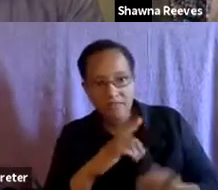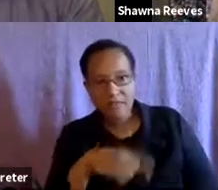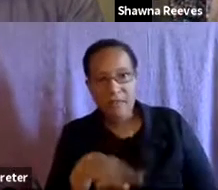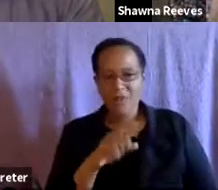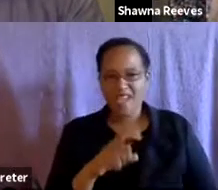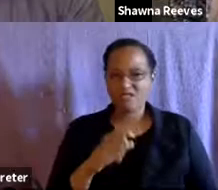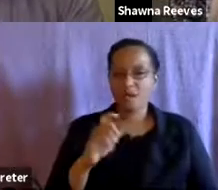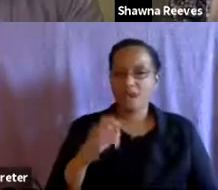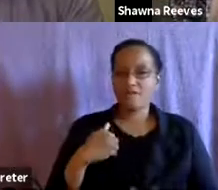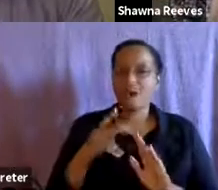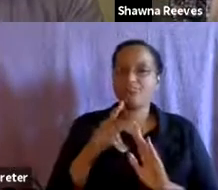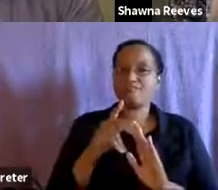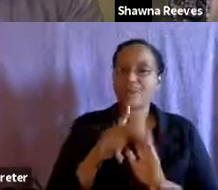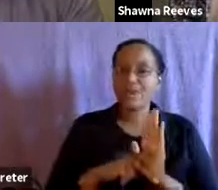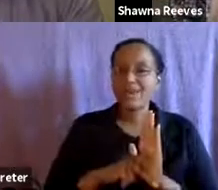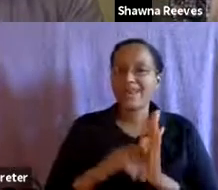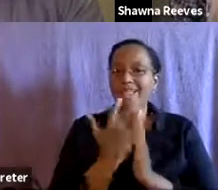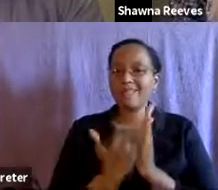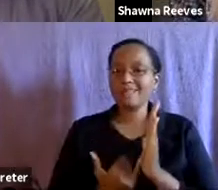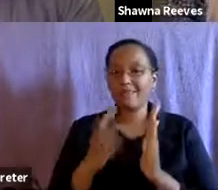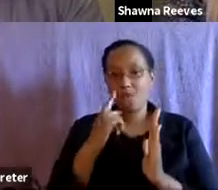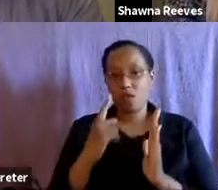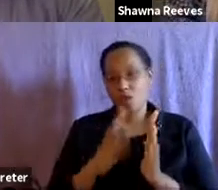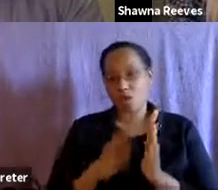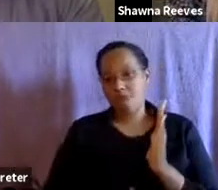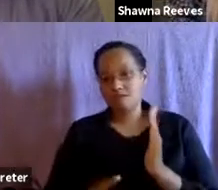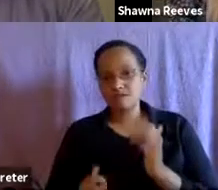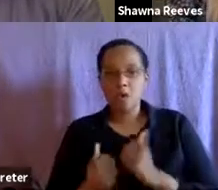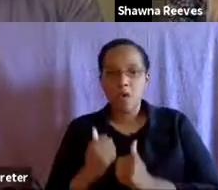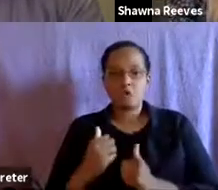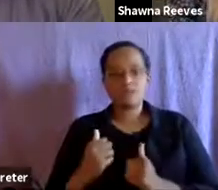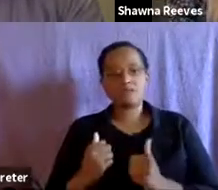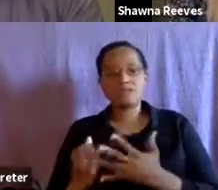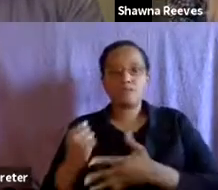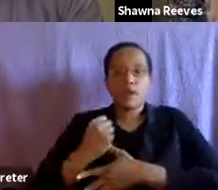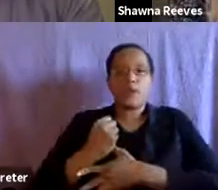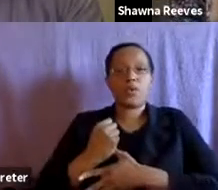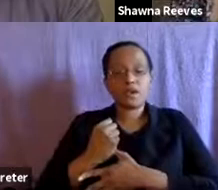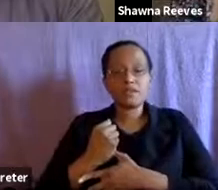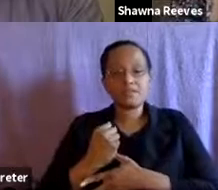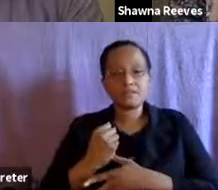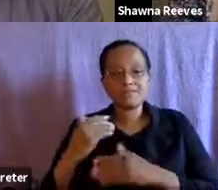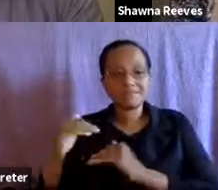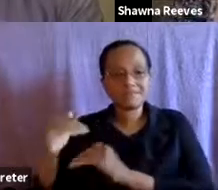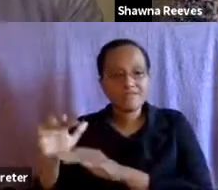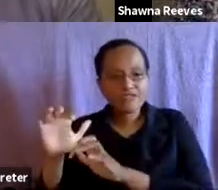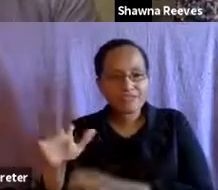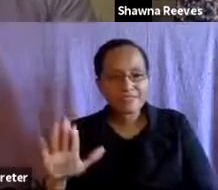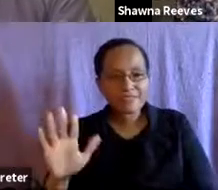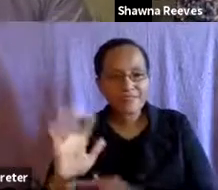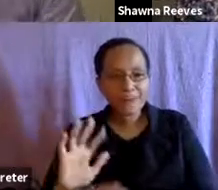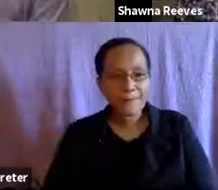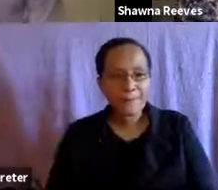vulnerabilities, we may not be visiting either. So it's going to be a hybrid model to deliver